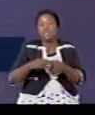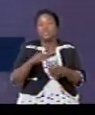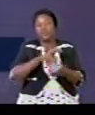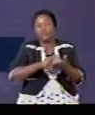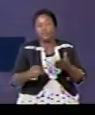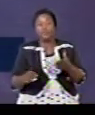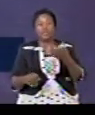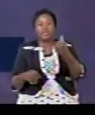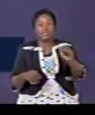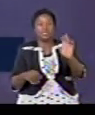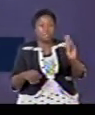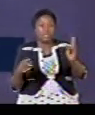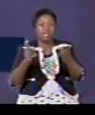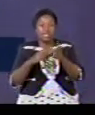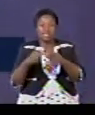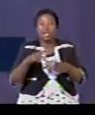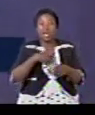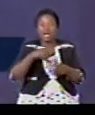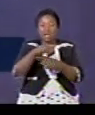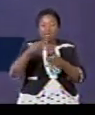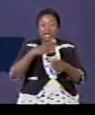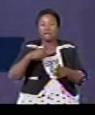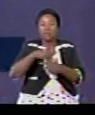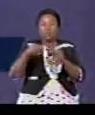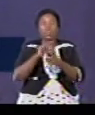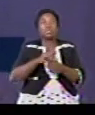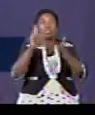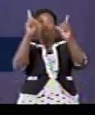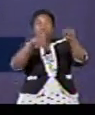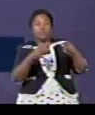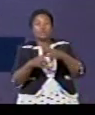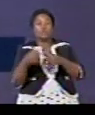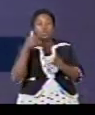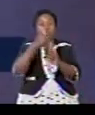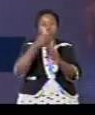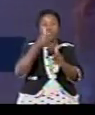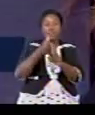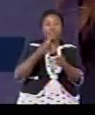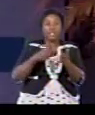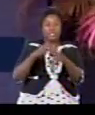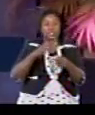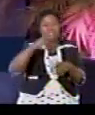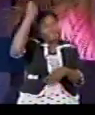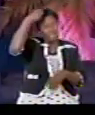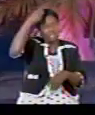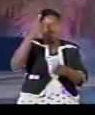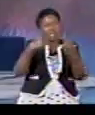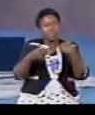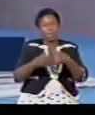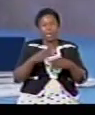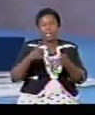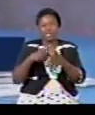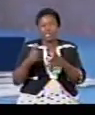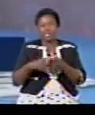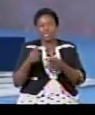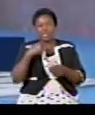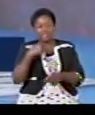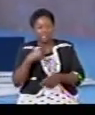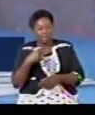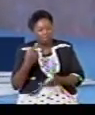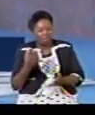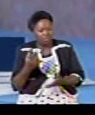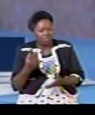in verse 17, and when he came to himself, and when his senses came back, and he said, I could